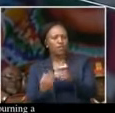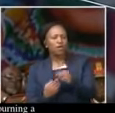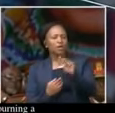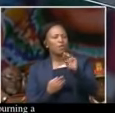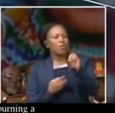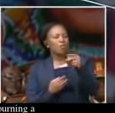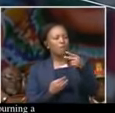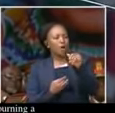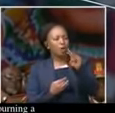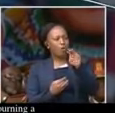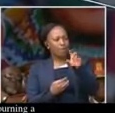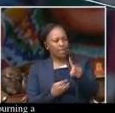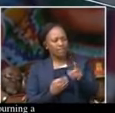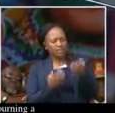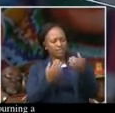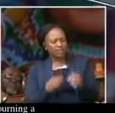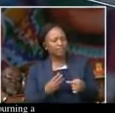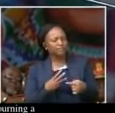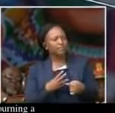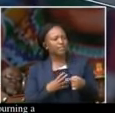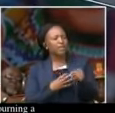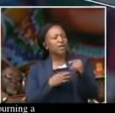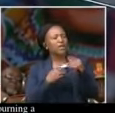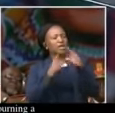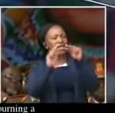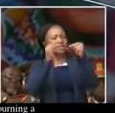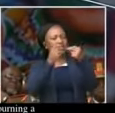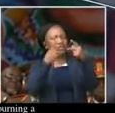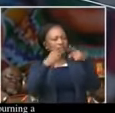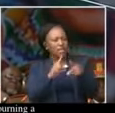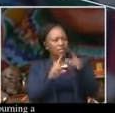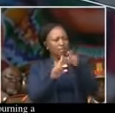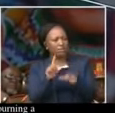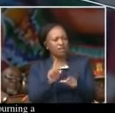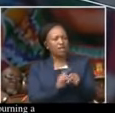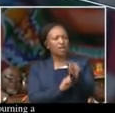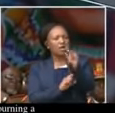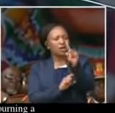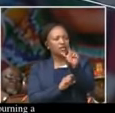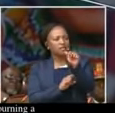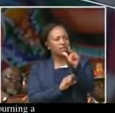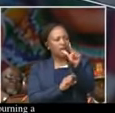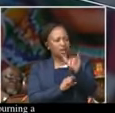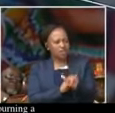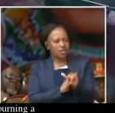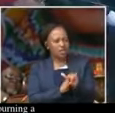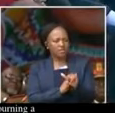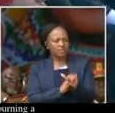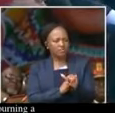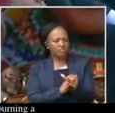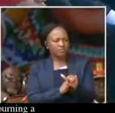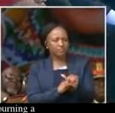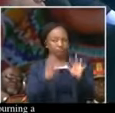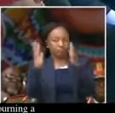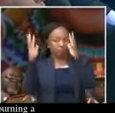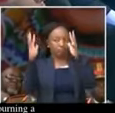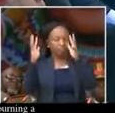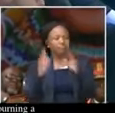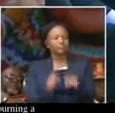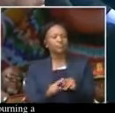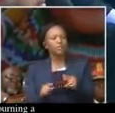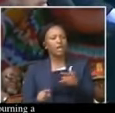Chikane, and our national chairperson, Dali Mpofu. Mama, let me tell